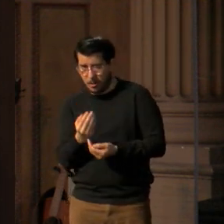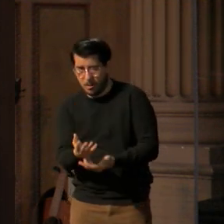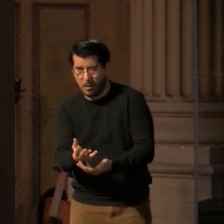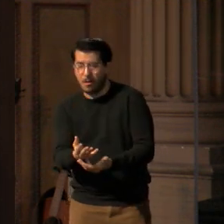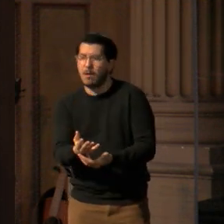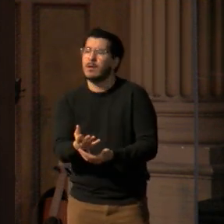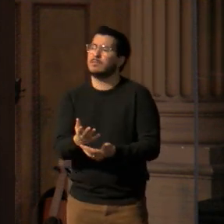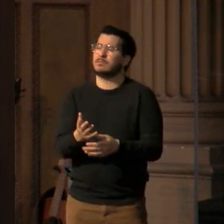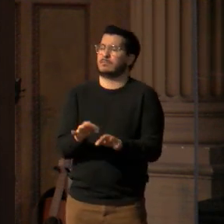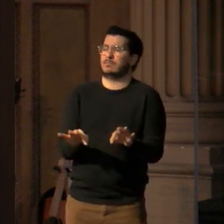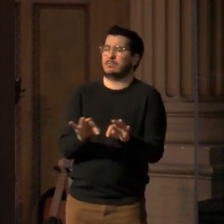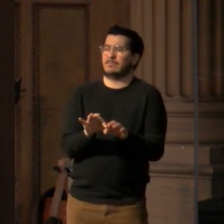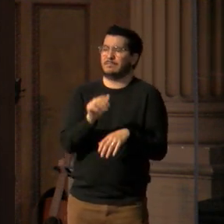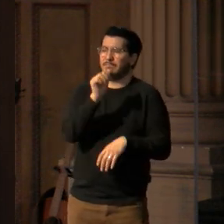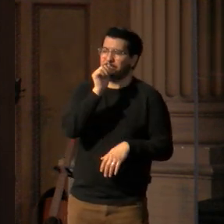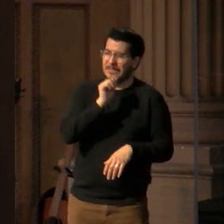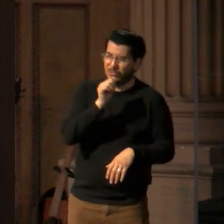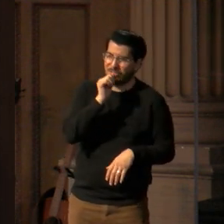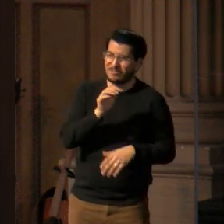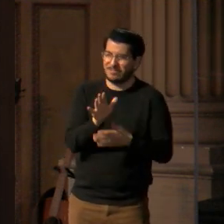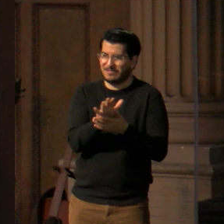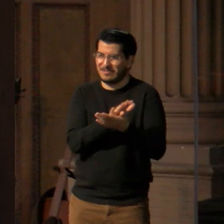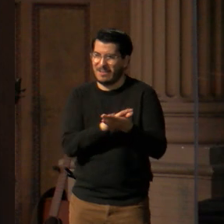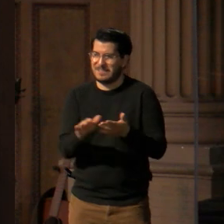kindness and gentleness like the Lord did.